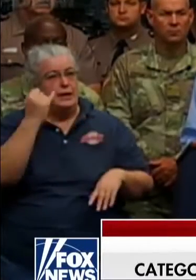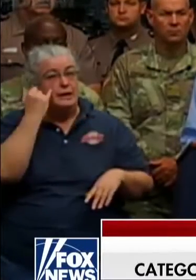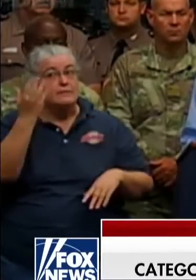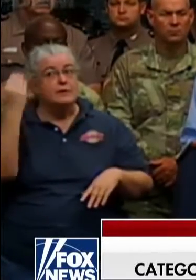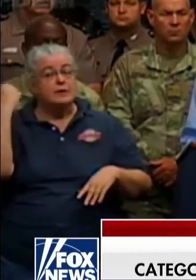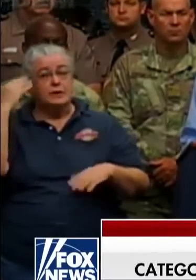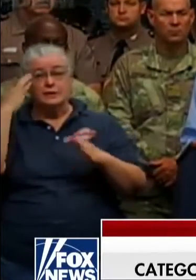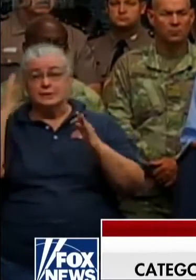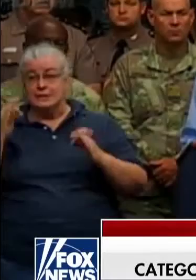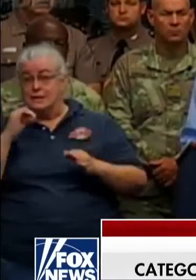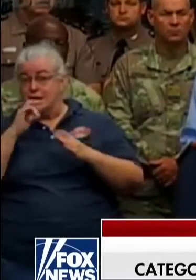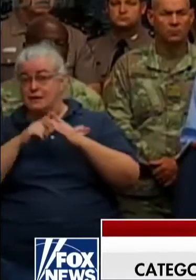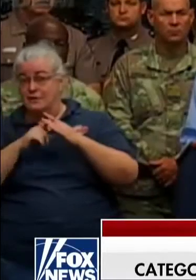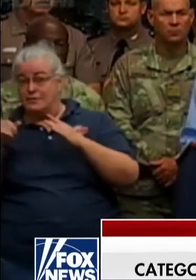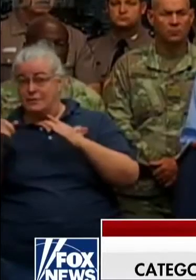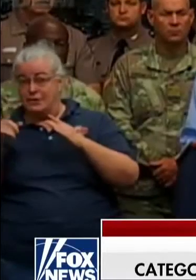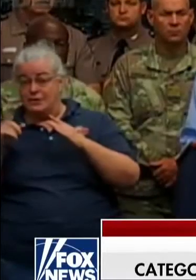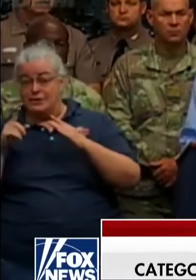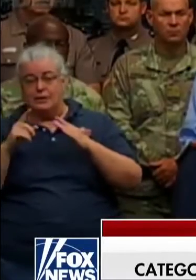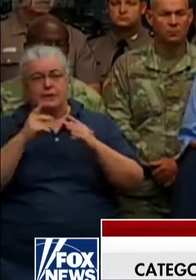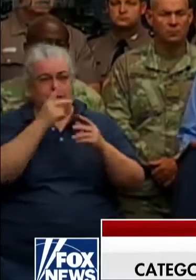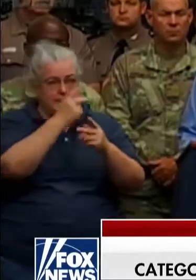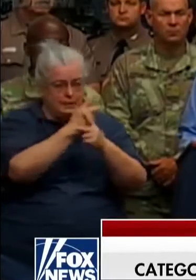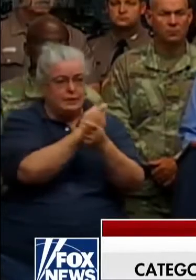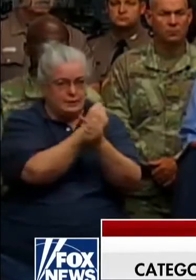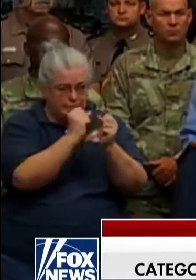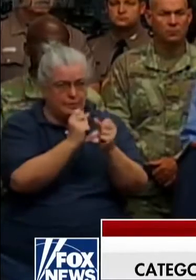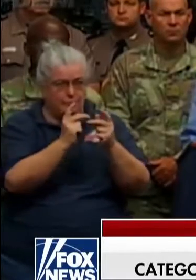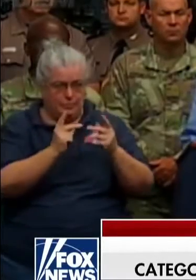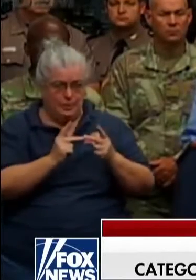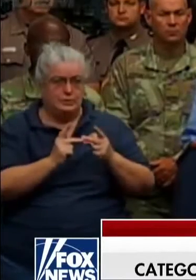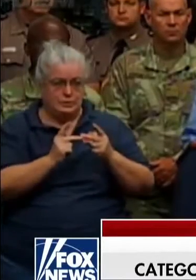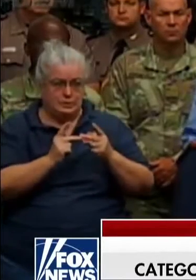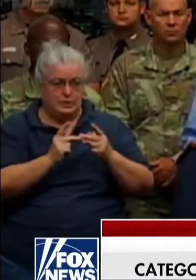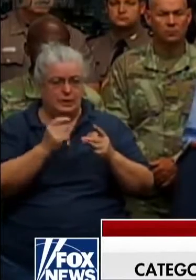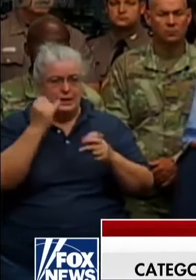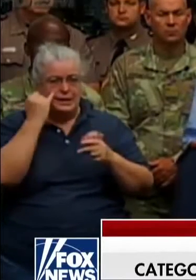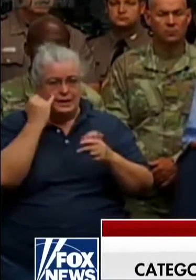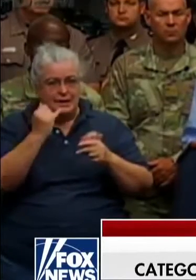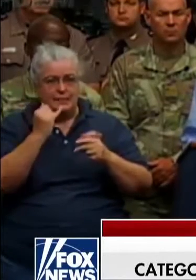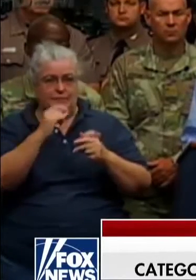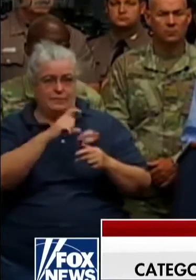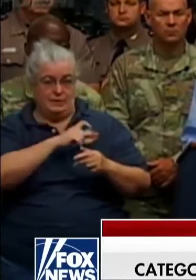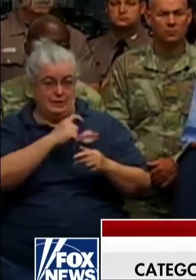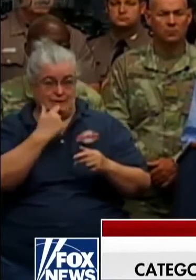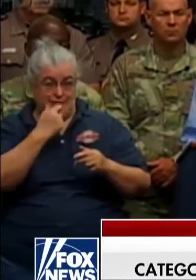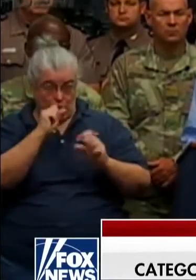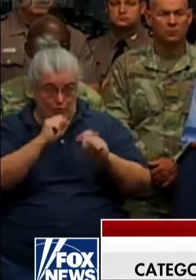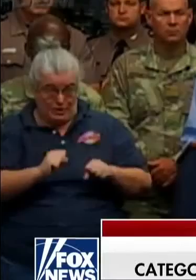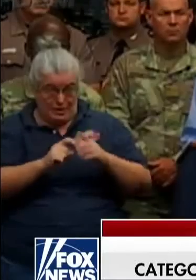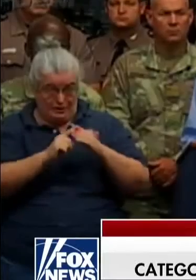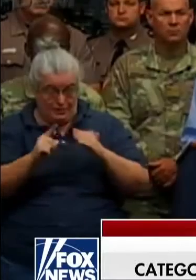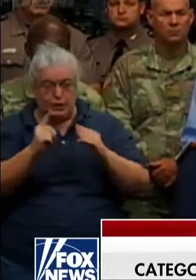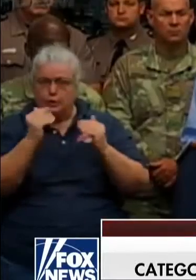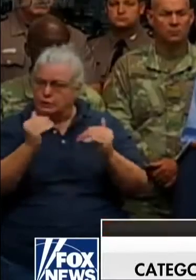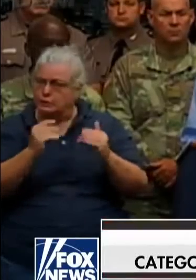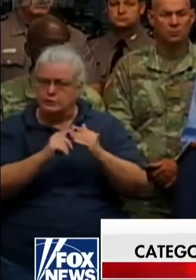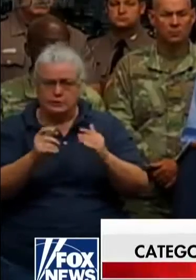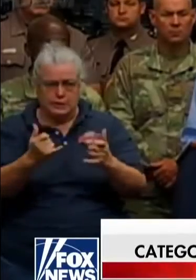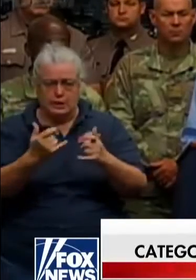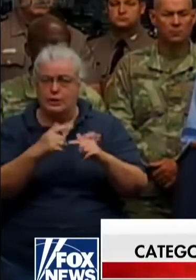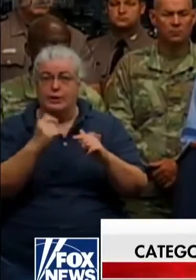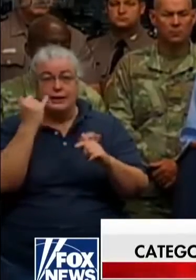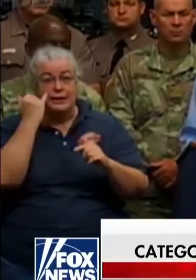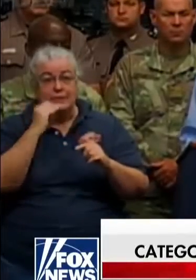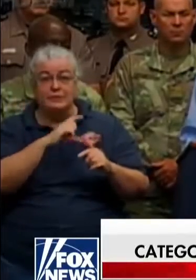evacuate, please find a place to shelter, seek a place of refuge. But if it is not safe to leave